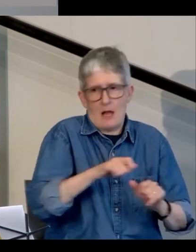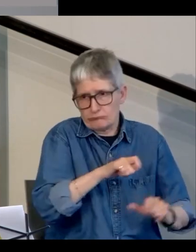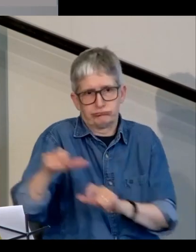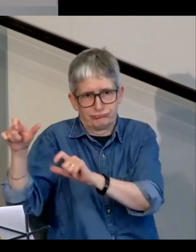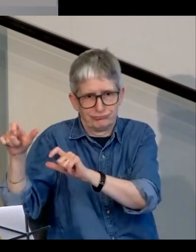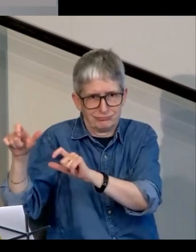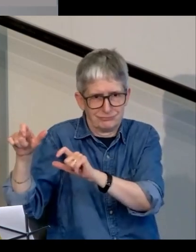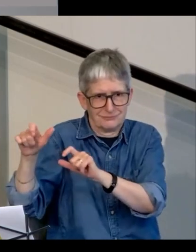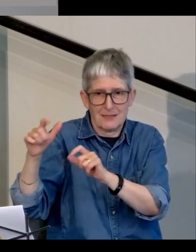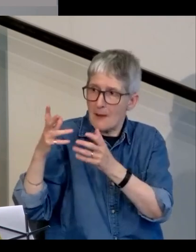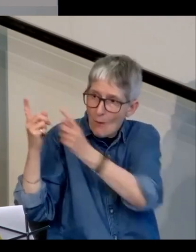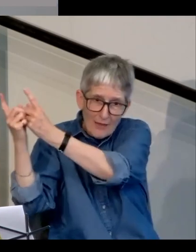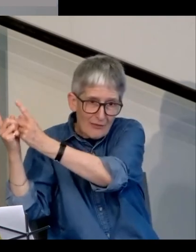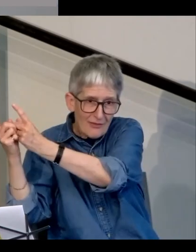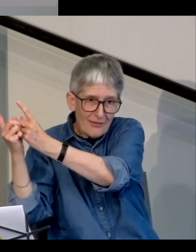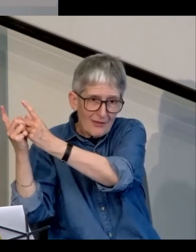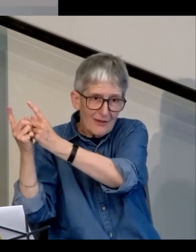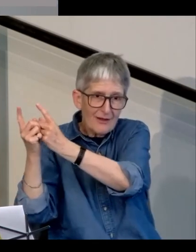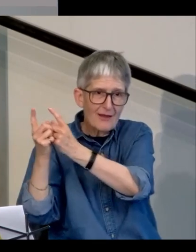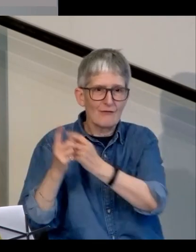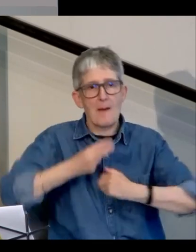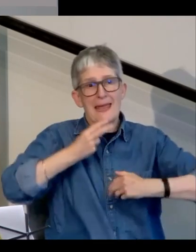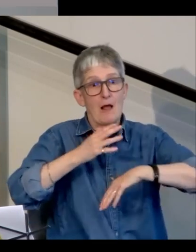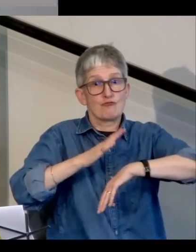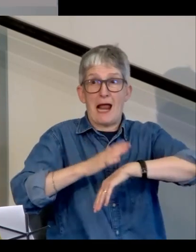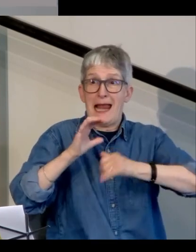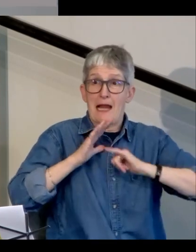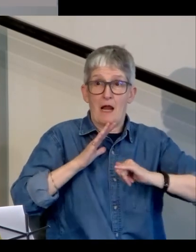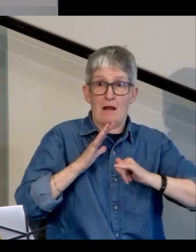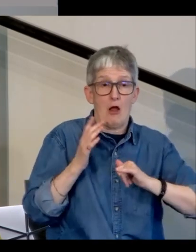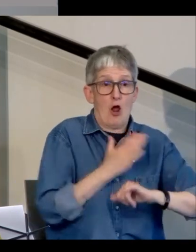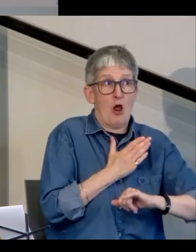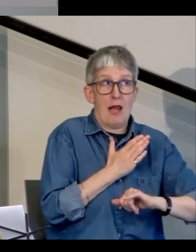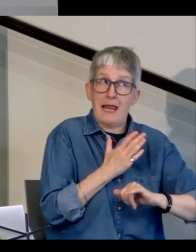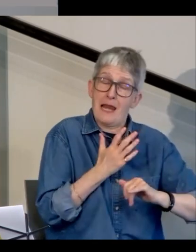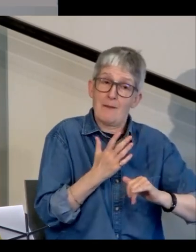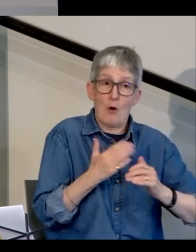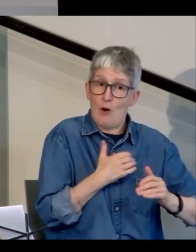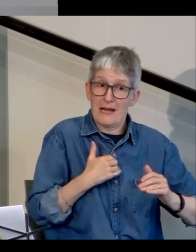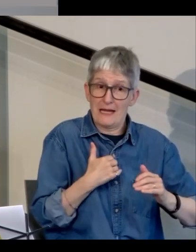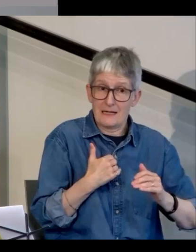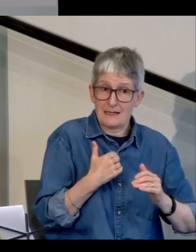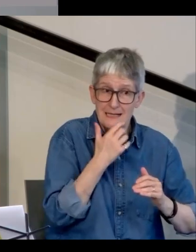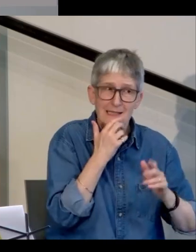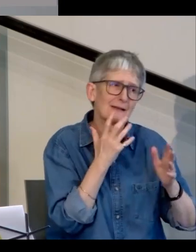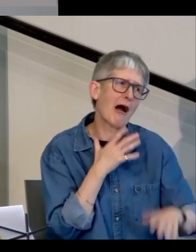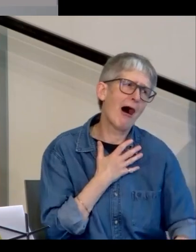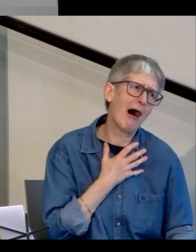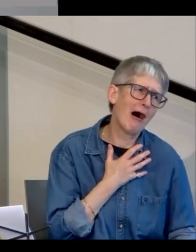motorbike to be with me during my meal break in the early hours of the morning. I know, cute.